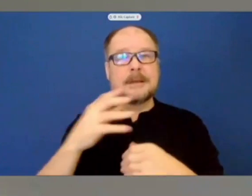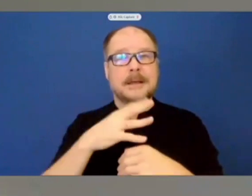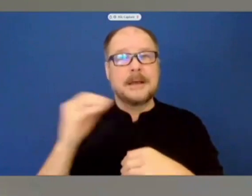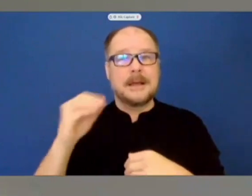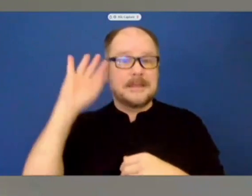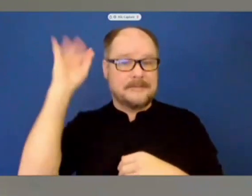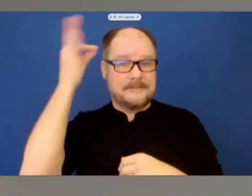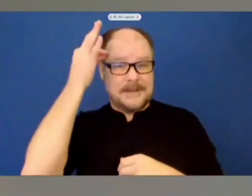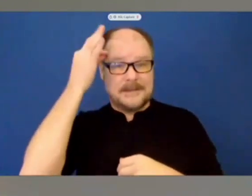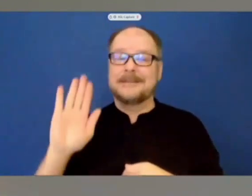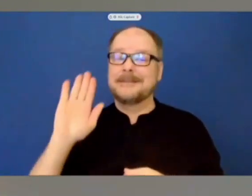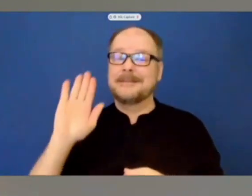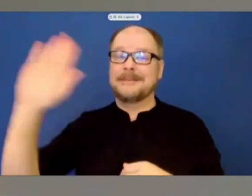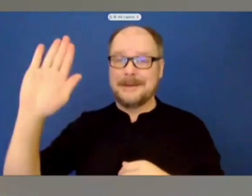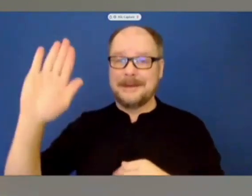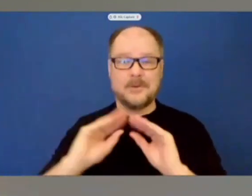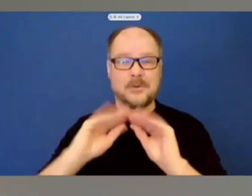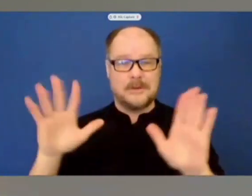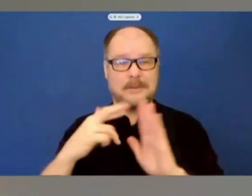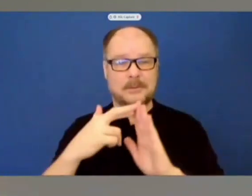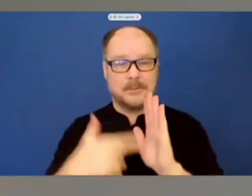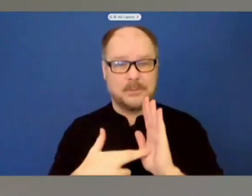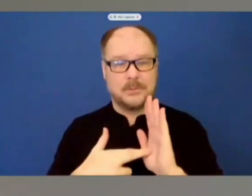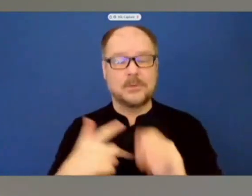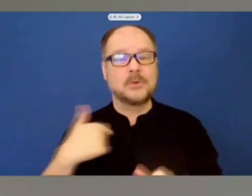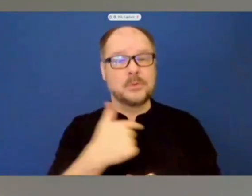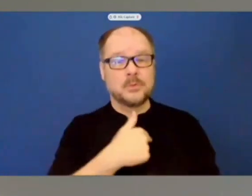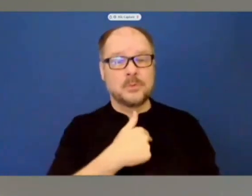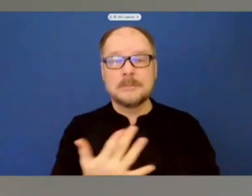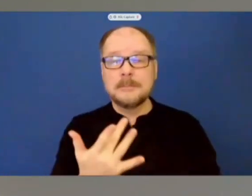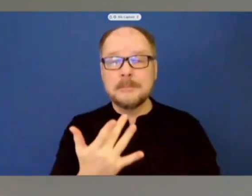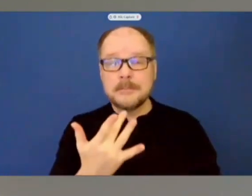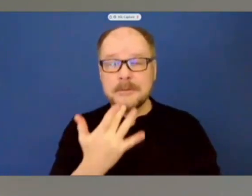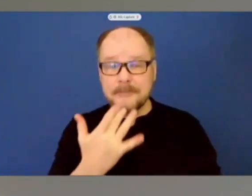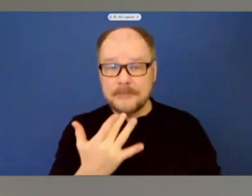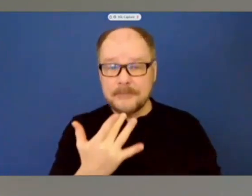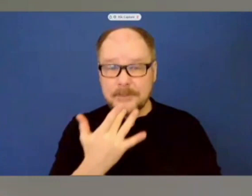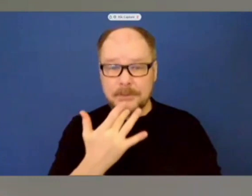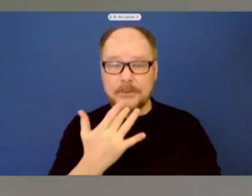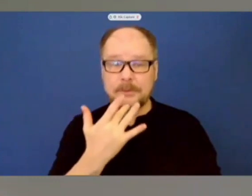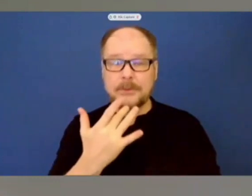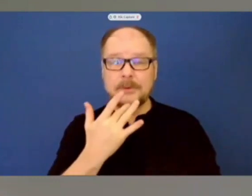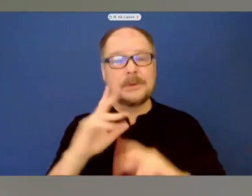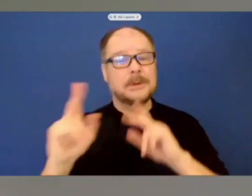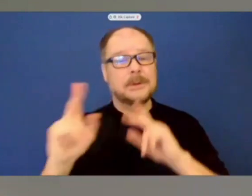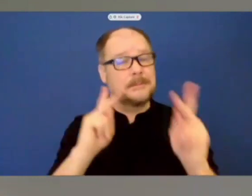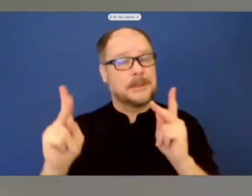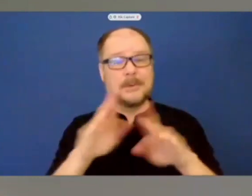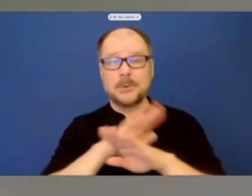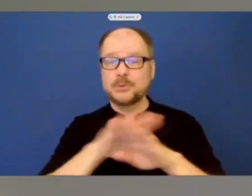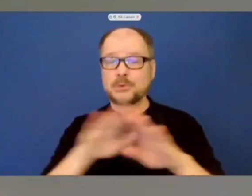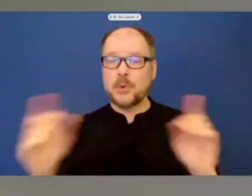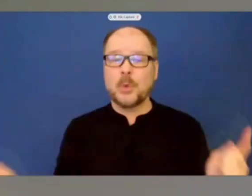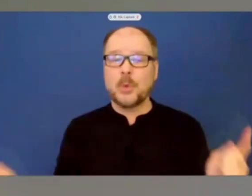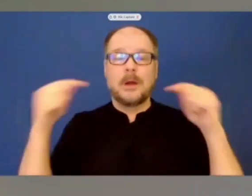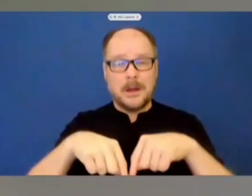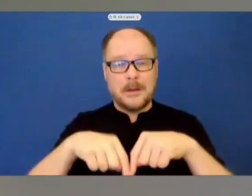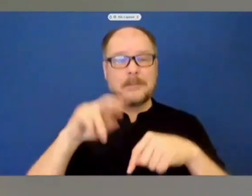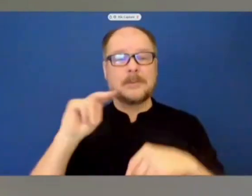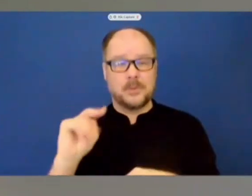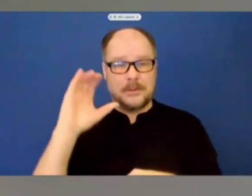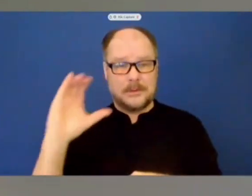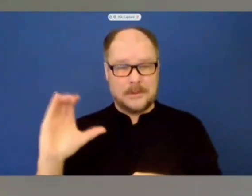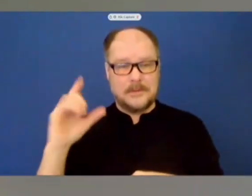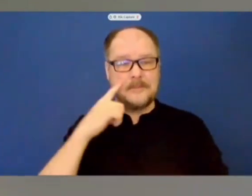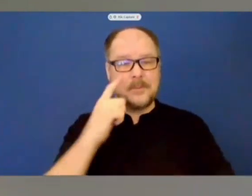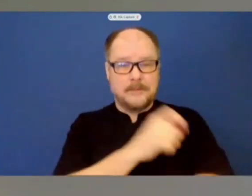government, that we would prefer that individuals not travel into our state to be vaccinated if